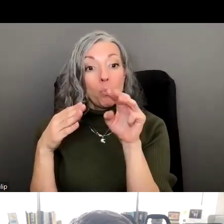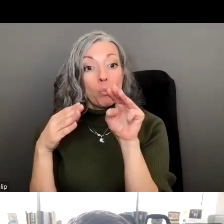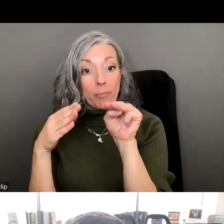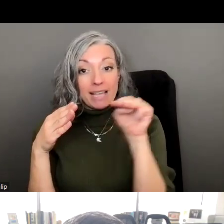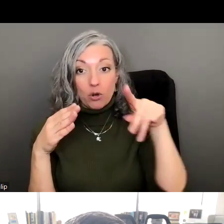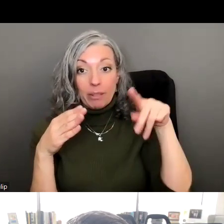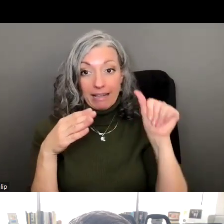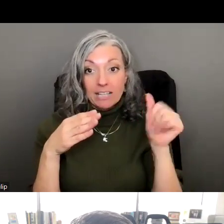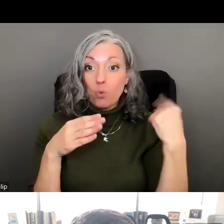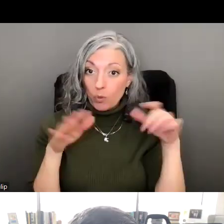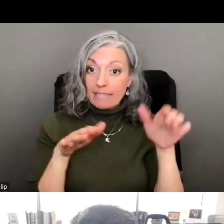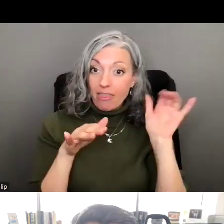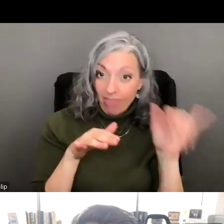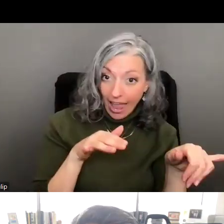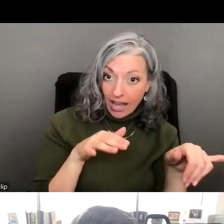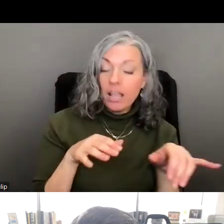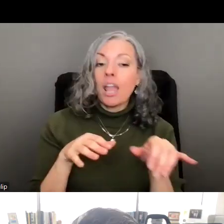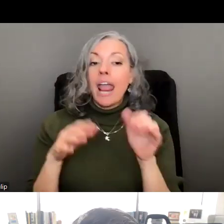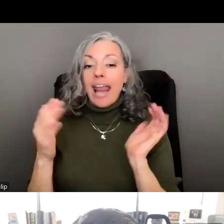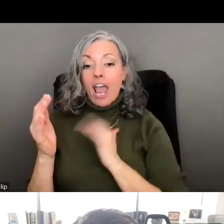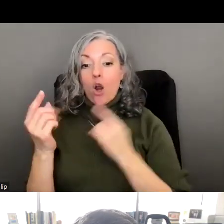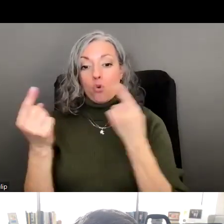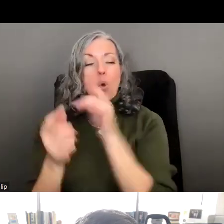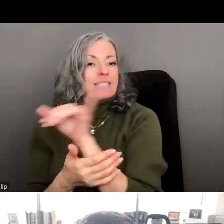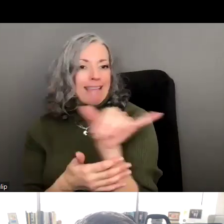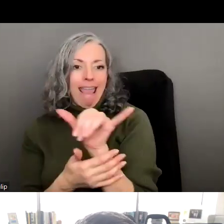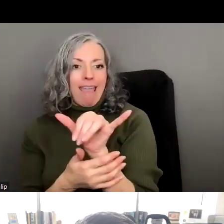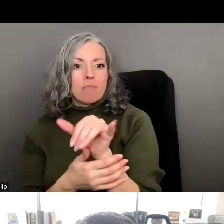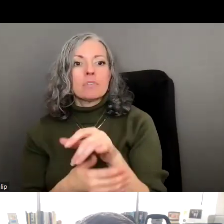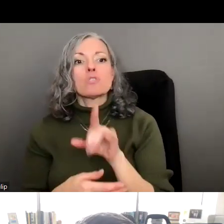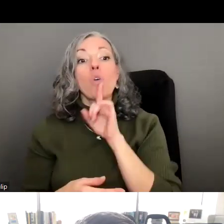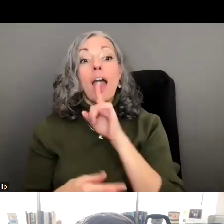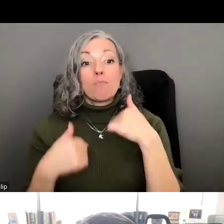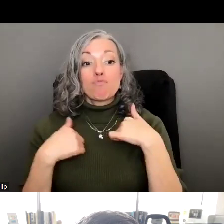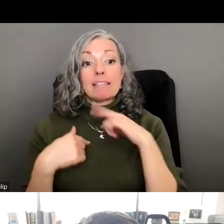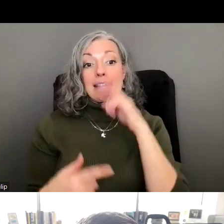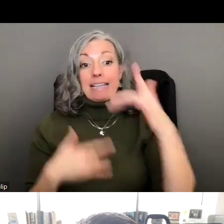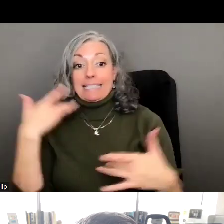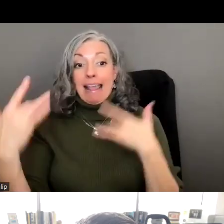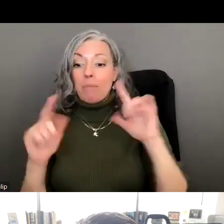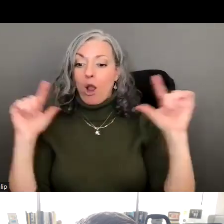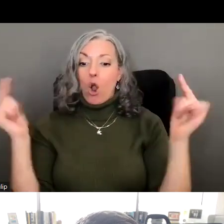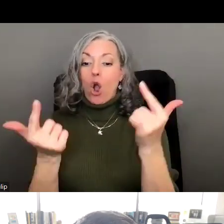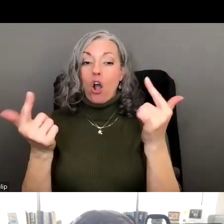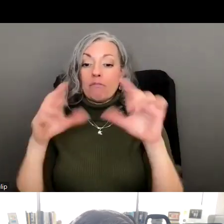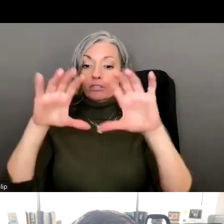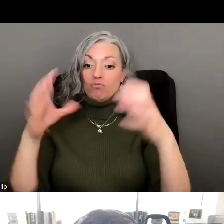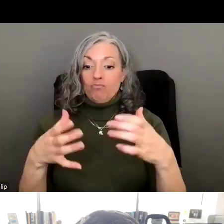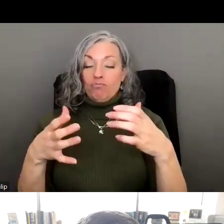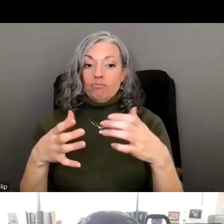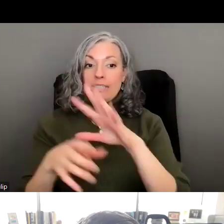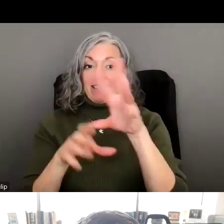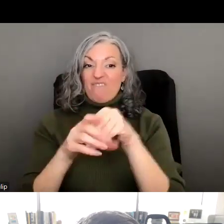and we do intend to do that here as well. And I'm really excited about all of the individuals who are part of the conversation